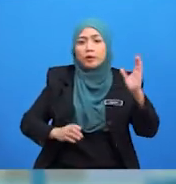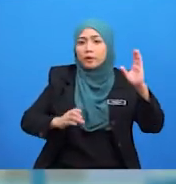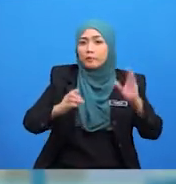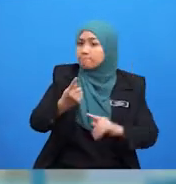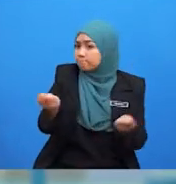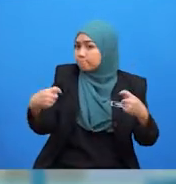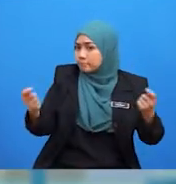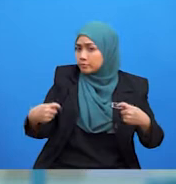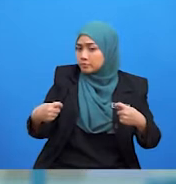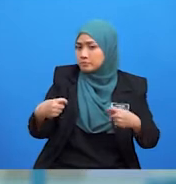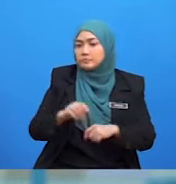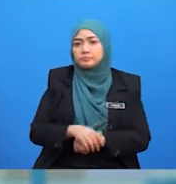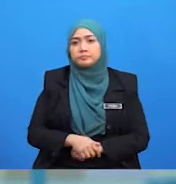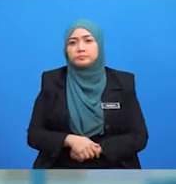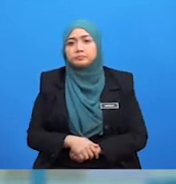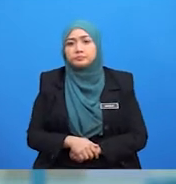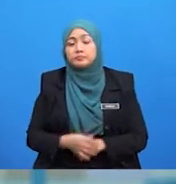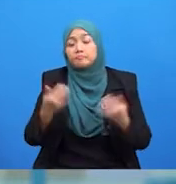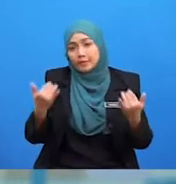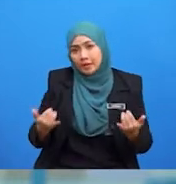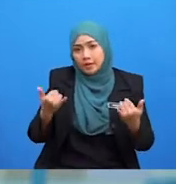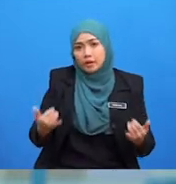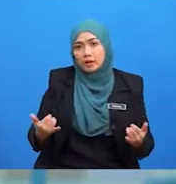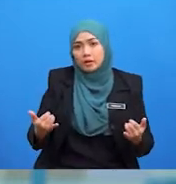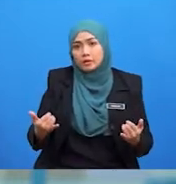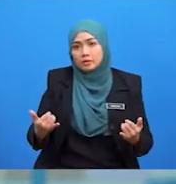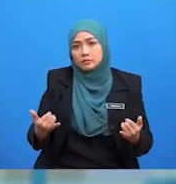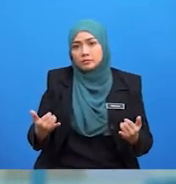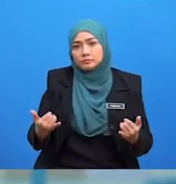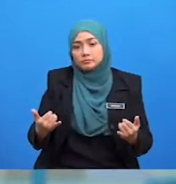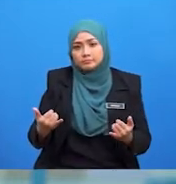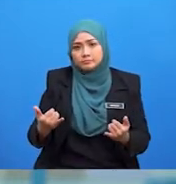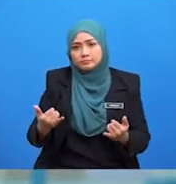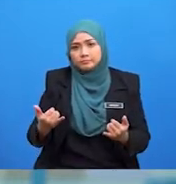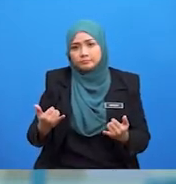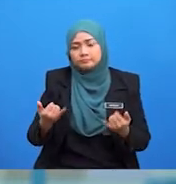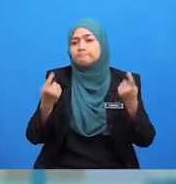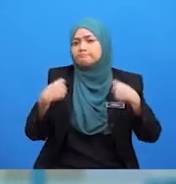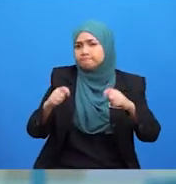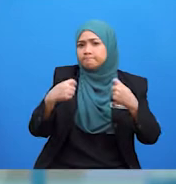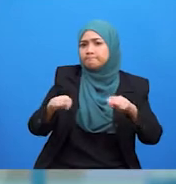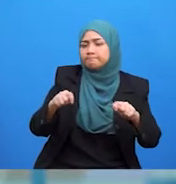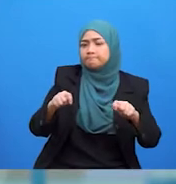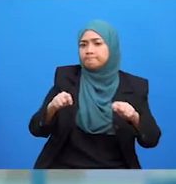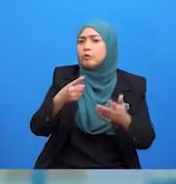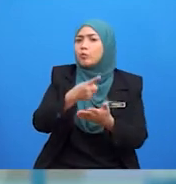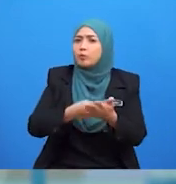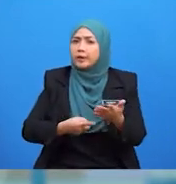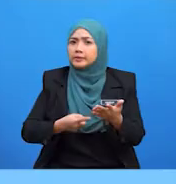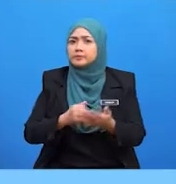Was that easy? Now, let's guess these transportations.